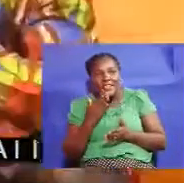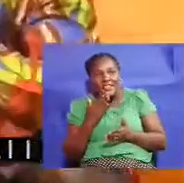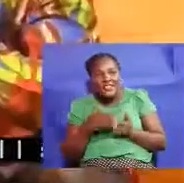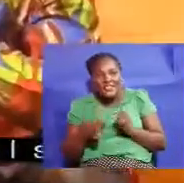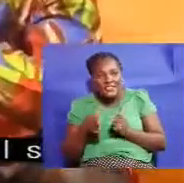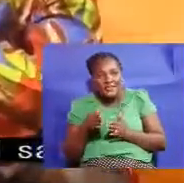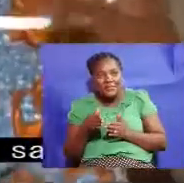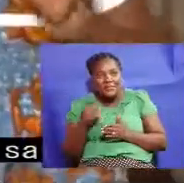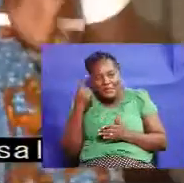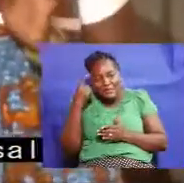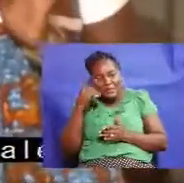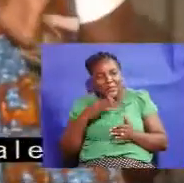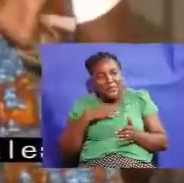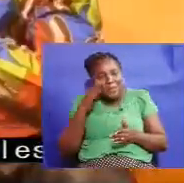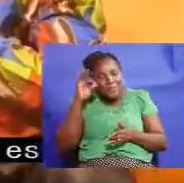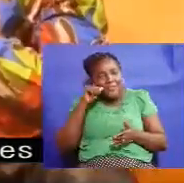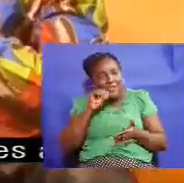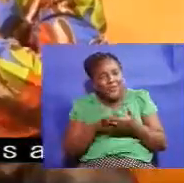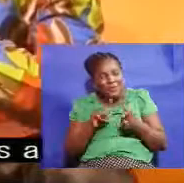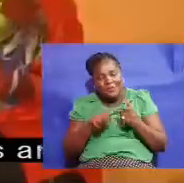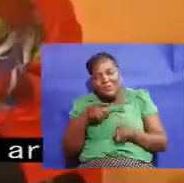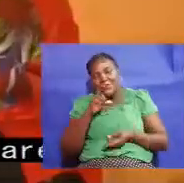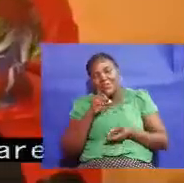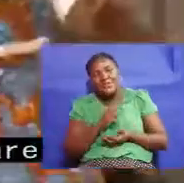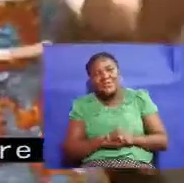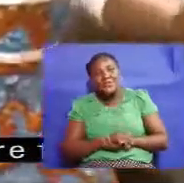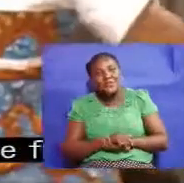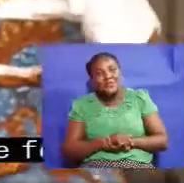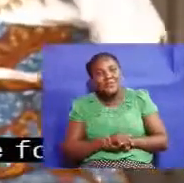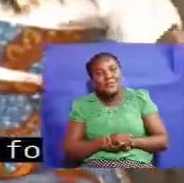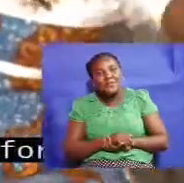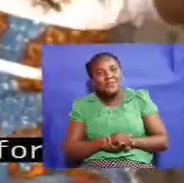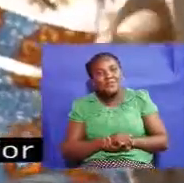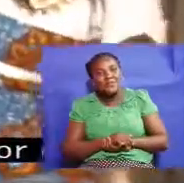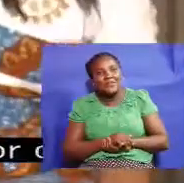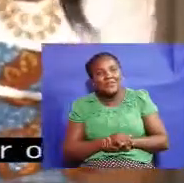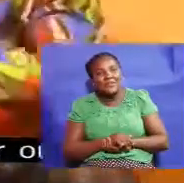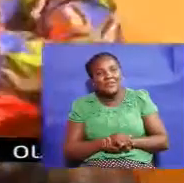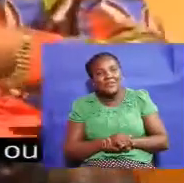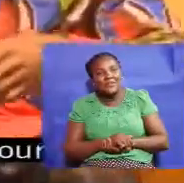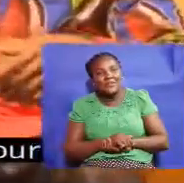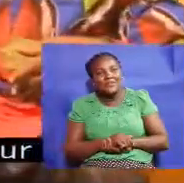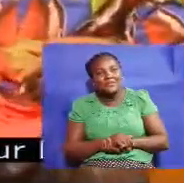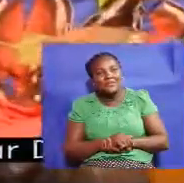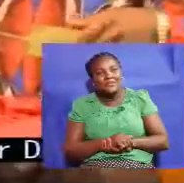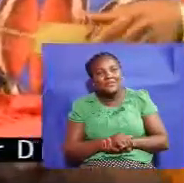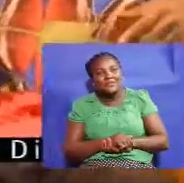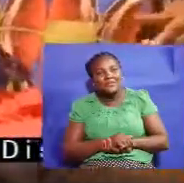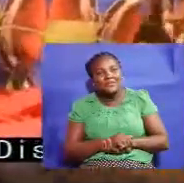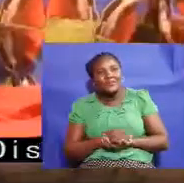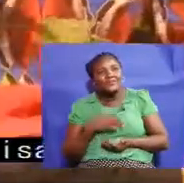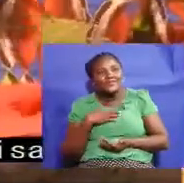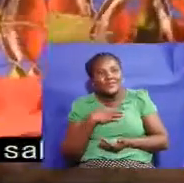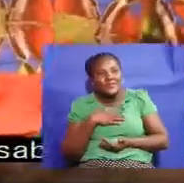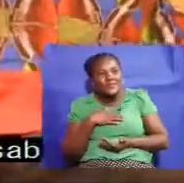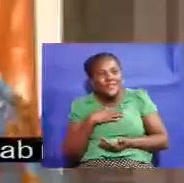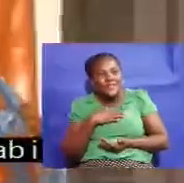Fi, something to drink, eh? Yeah. Okay. I hope to sort that out today. What?